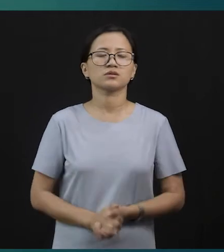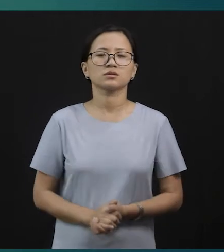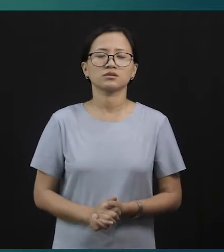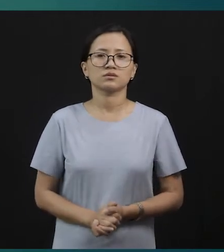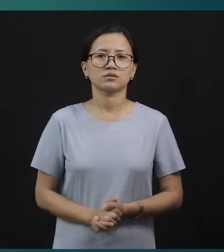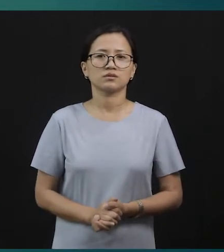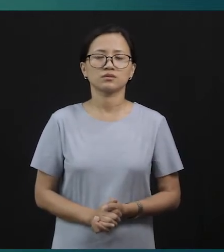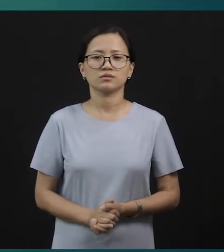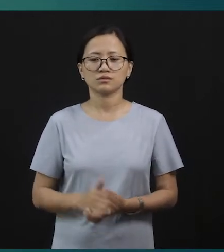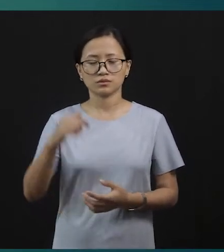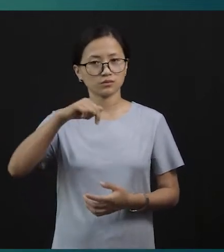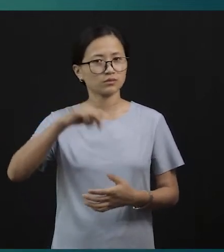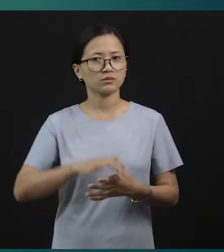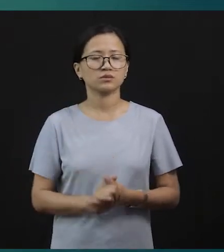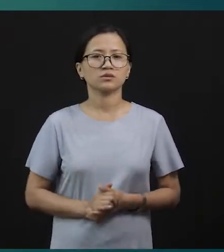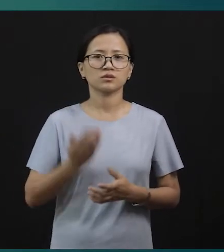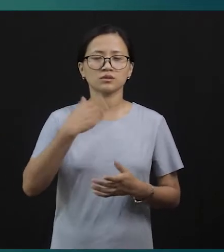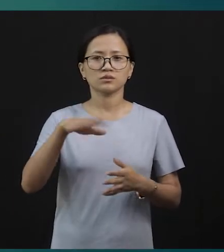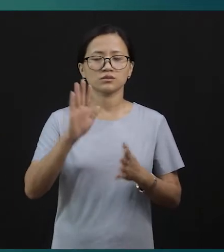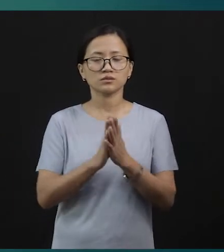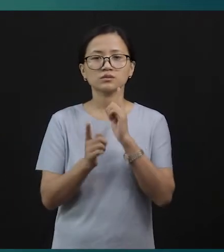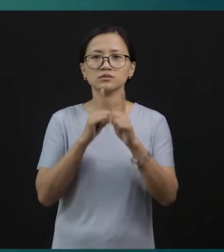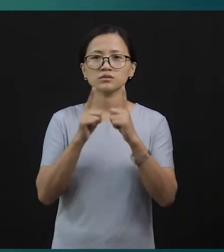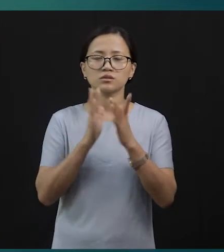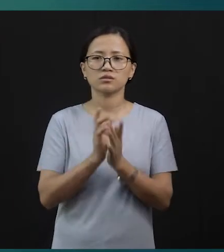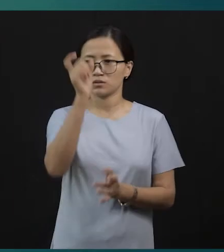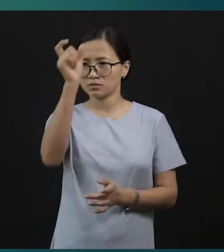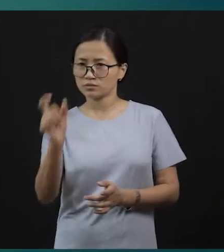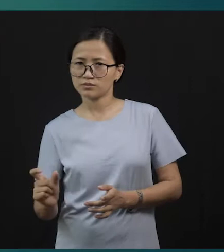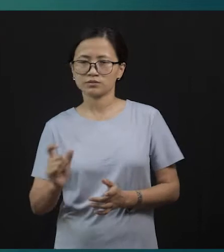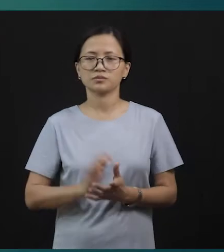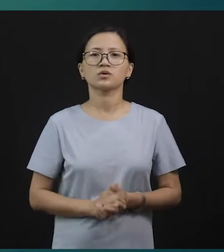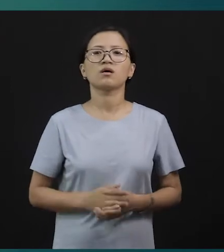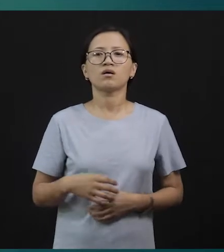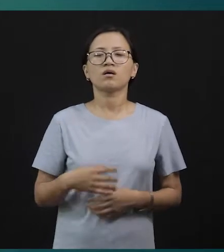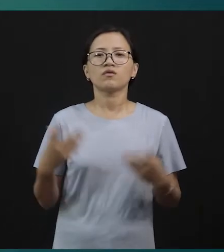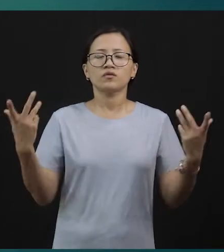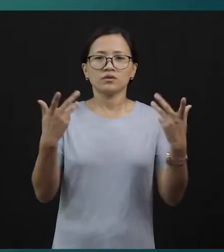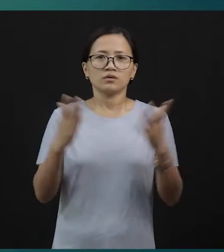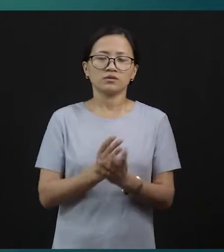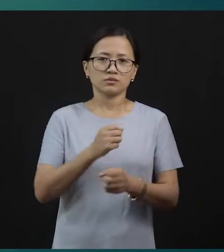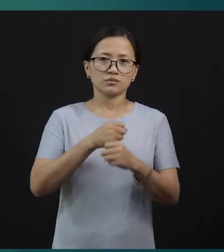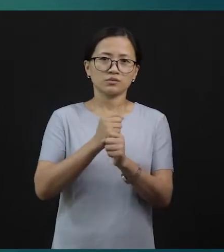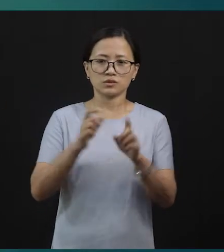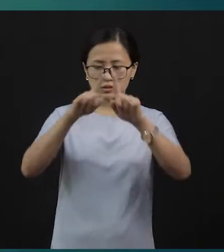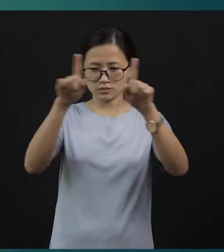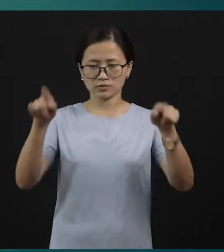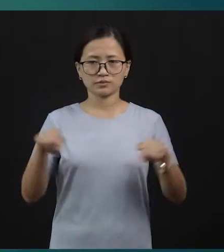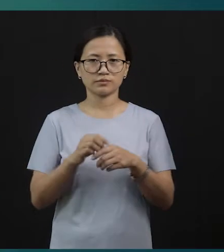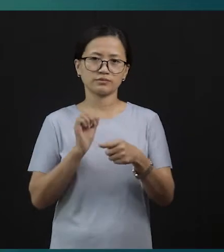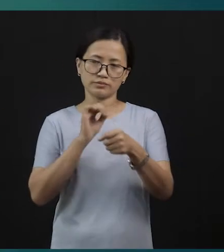And okay, we are now going to discuss about a person also, of how he made the